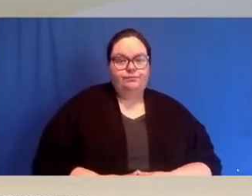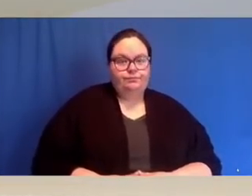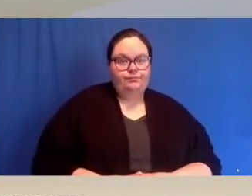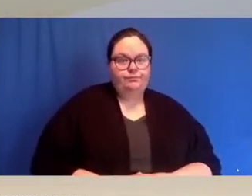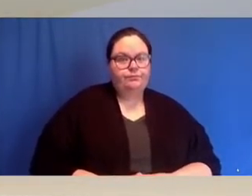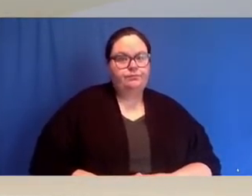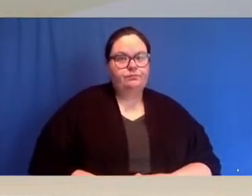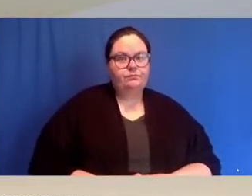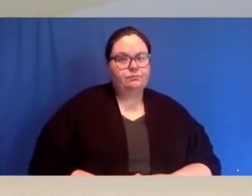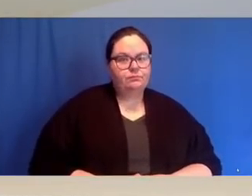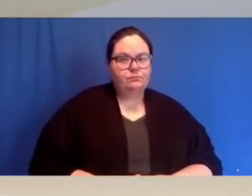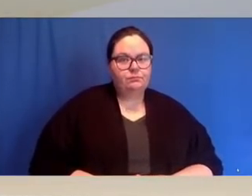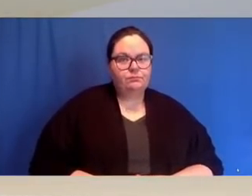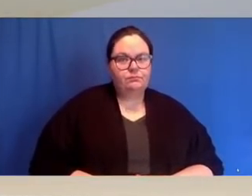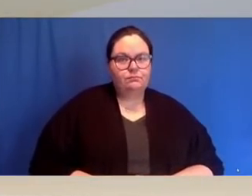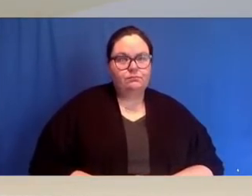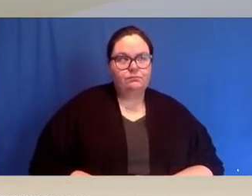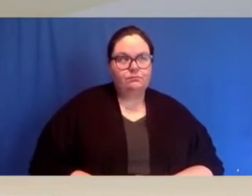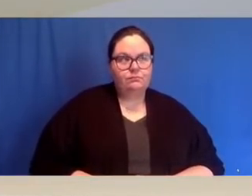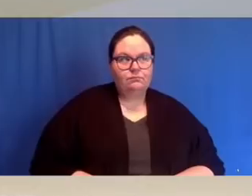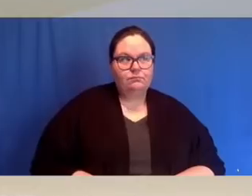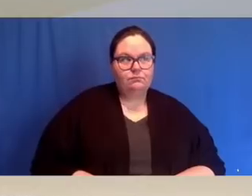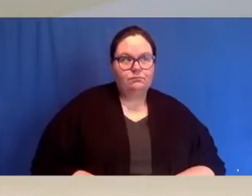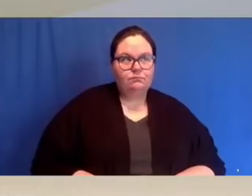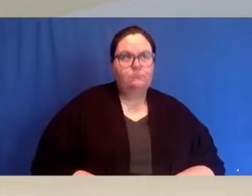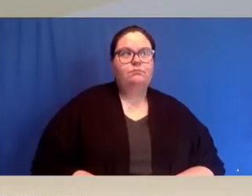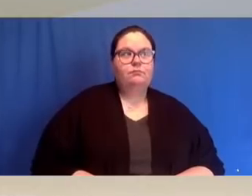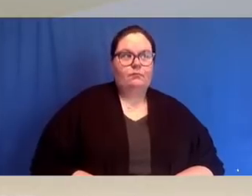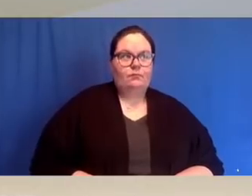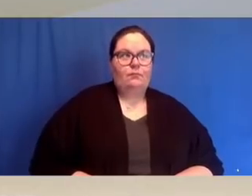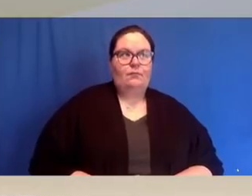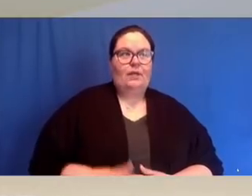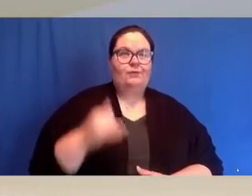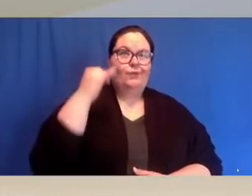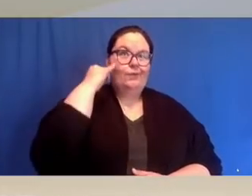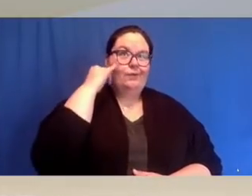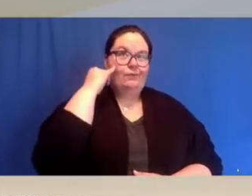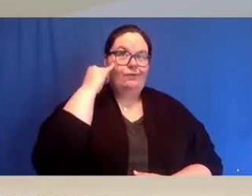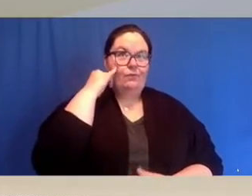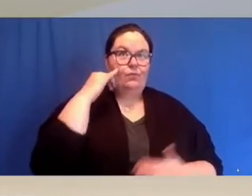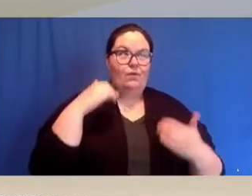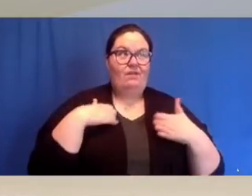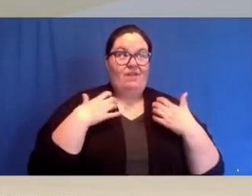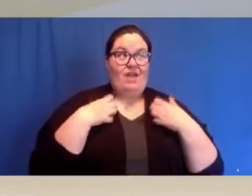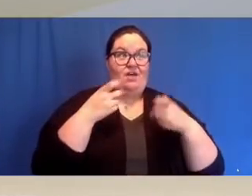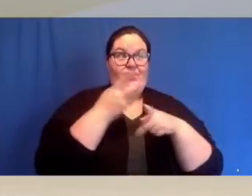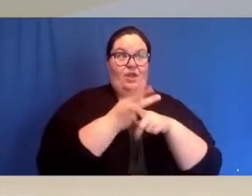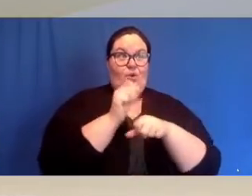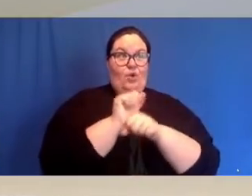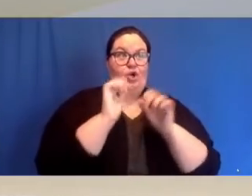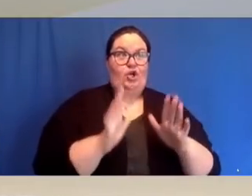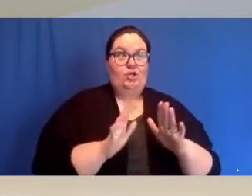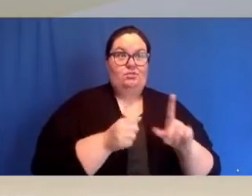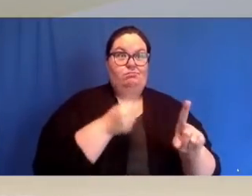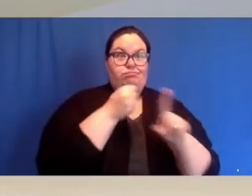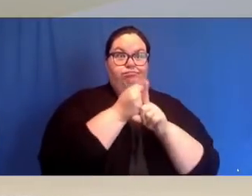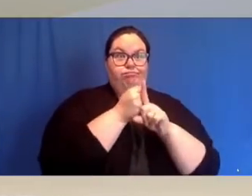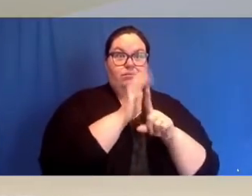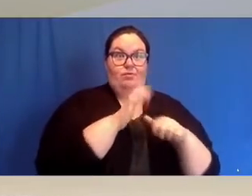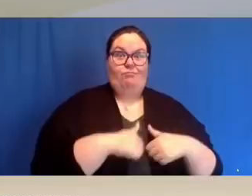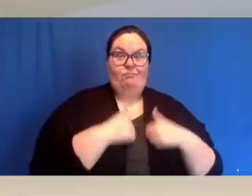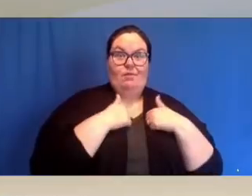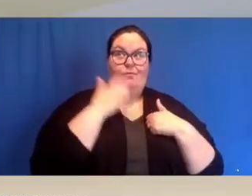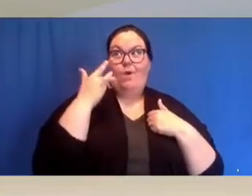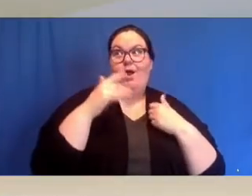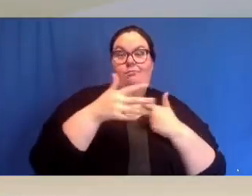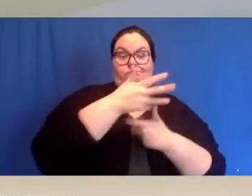almost test in place. So if at some point we have so many healthcare workers impacted